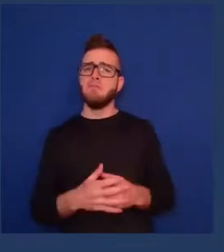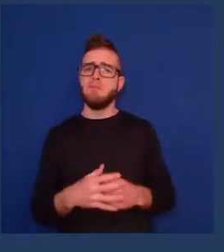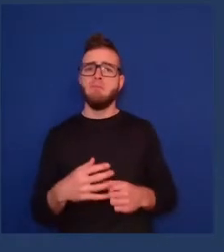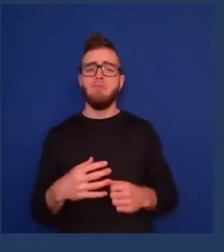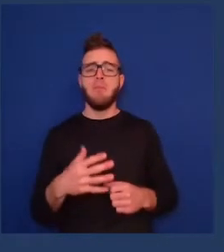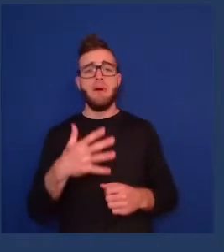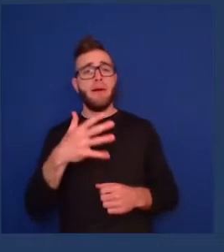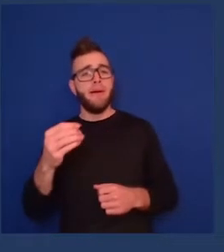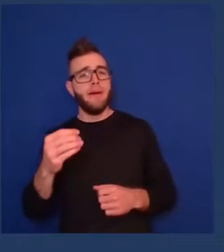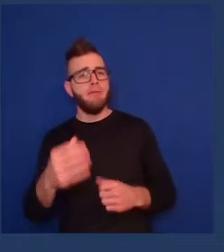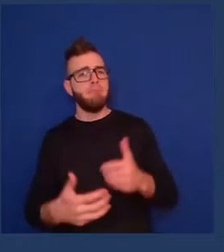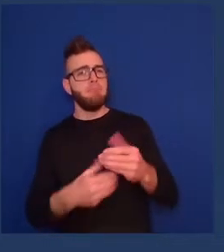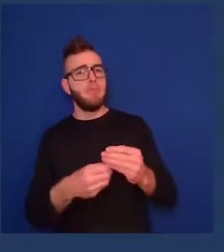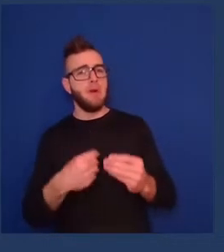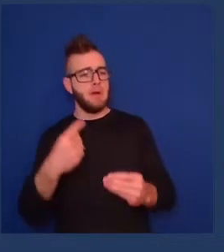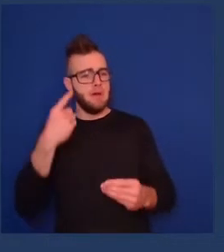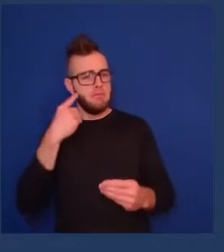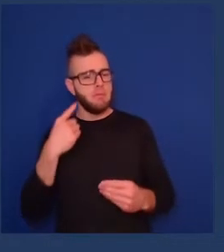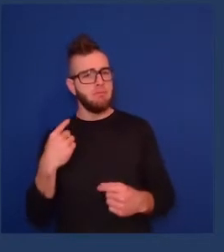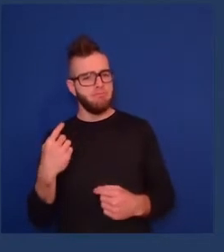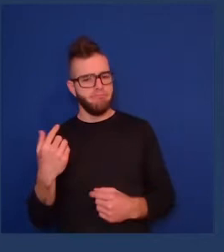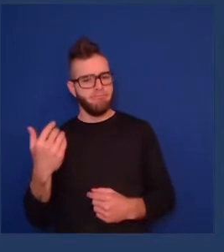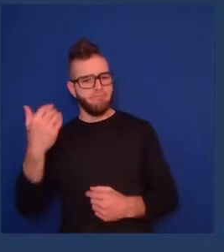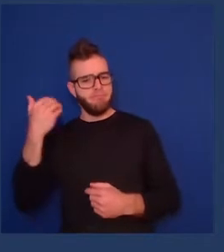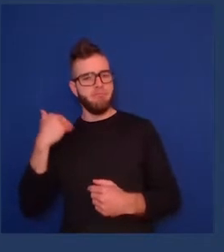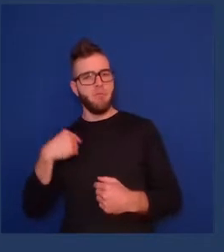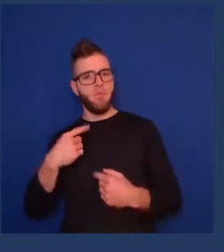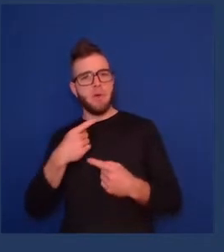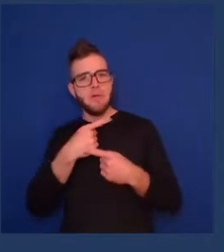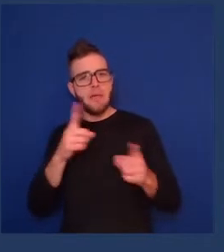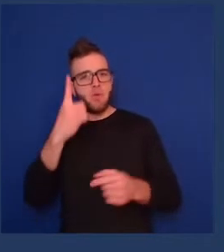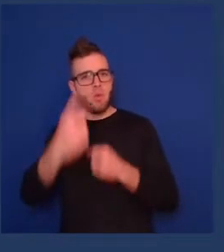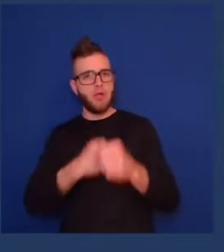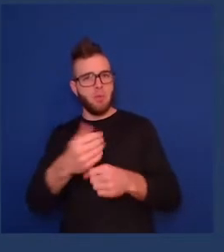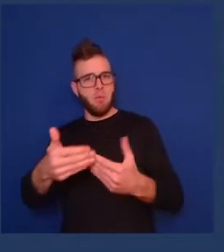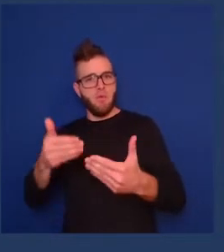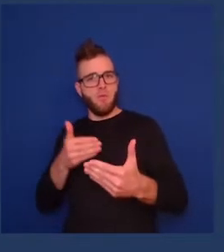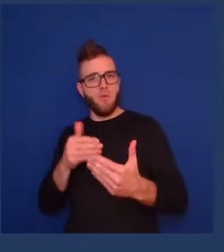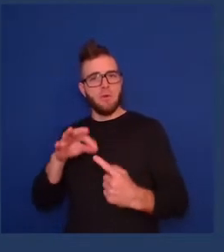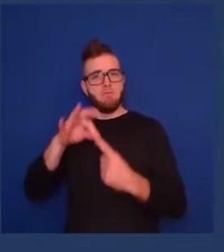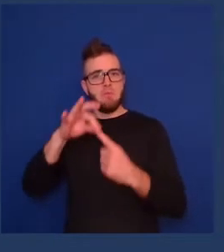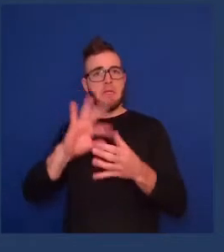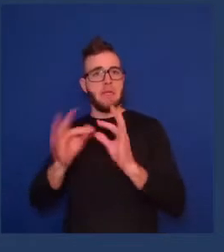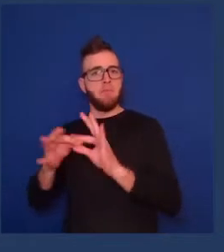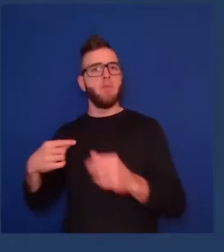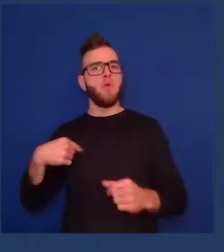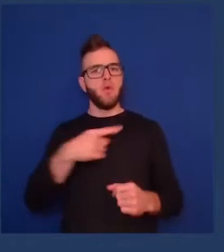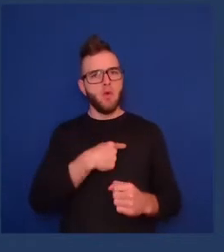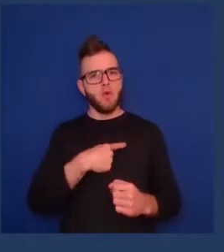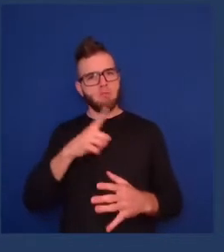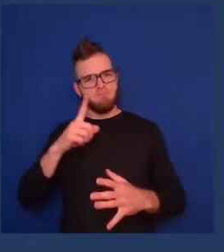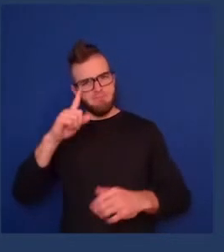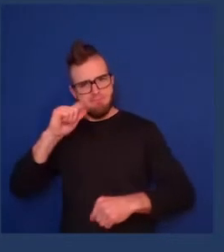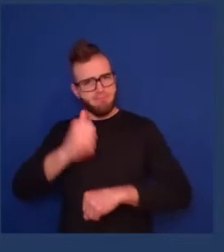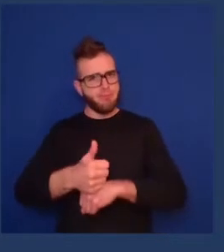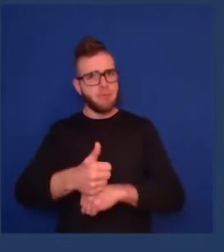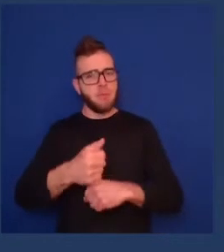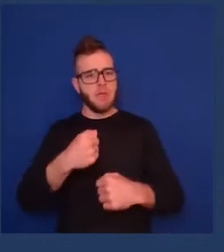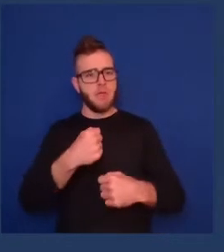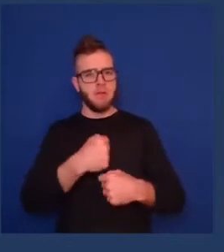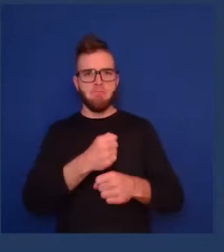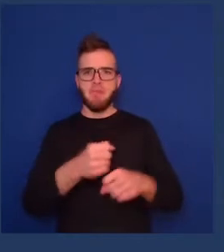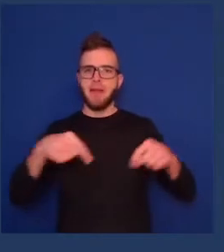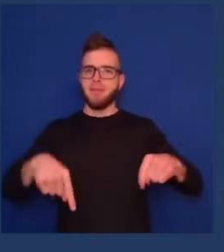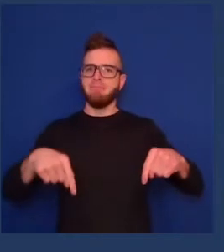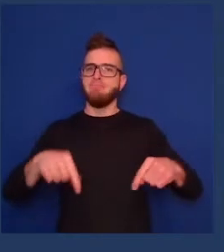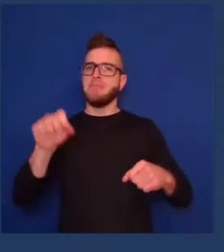I think to the fact that when we announced a year before the arrival of the Special Olympics, that we would devote that to